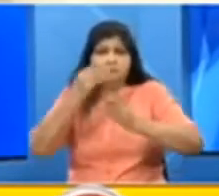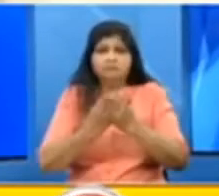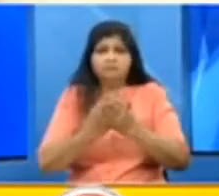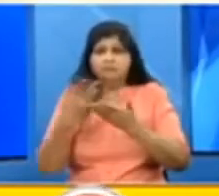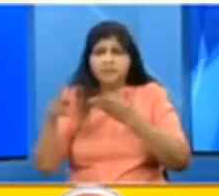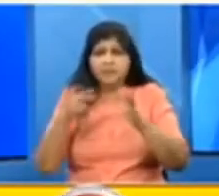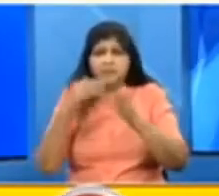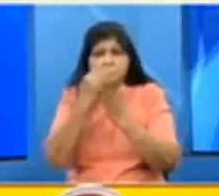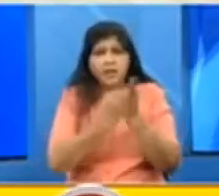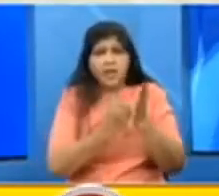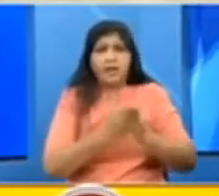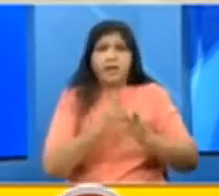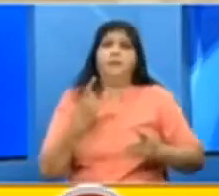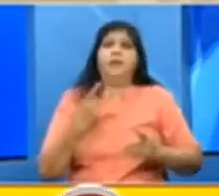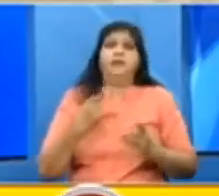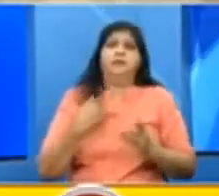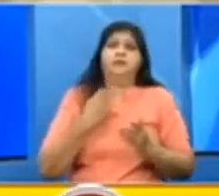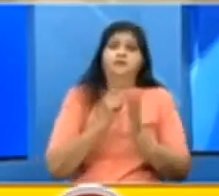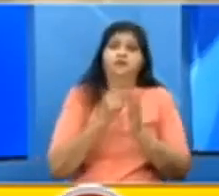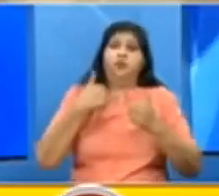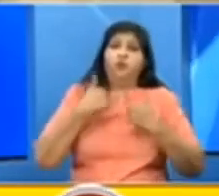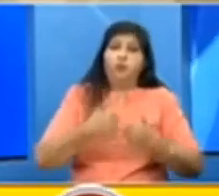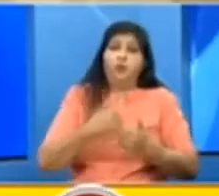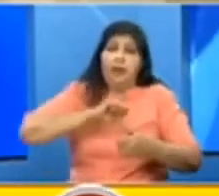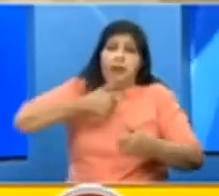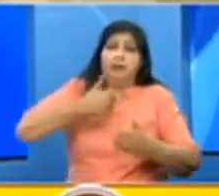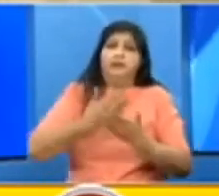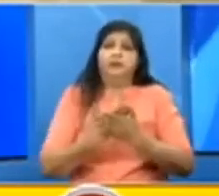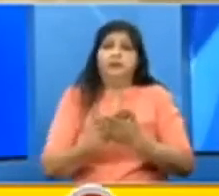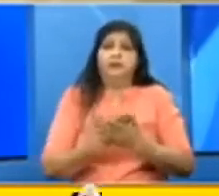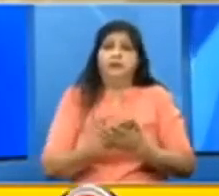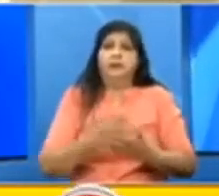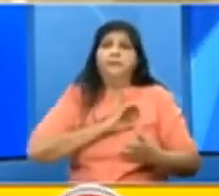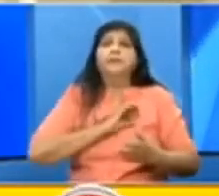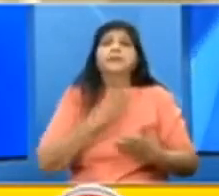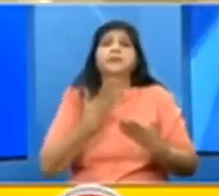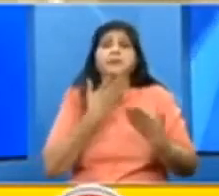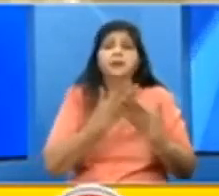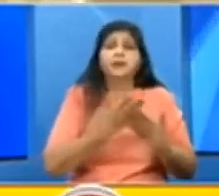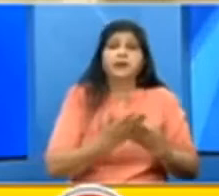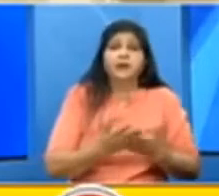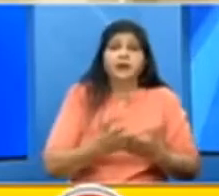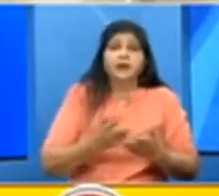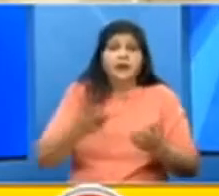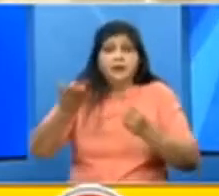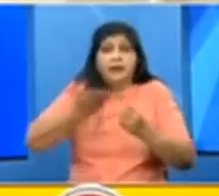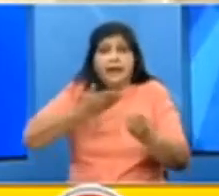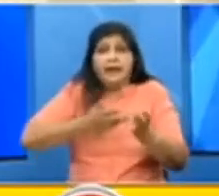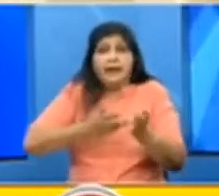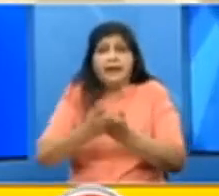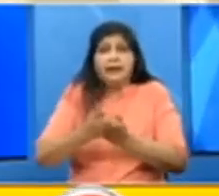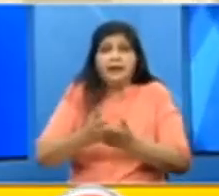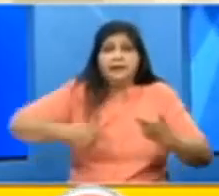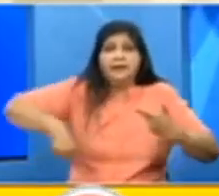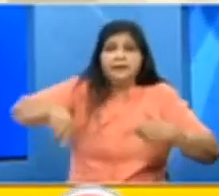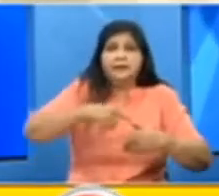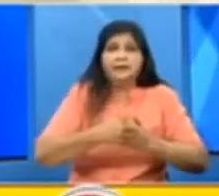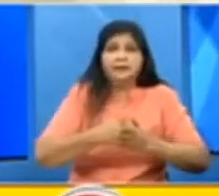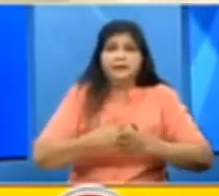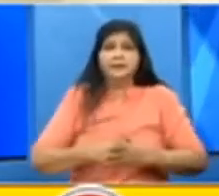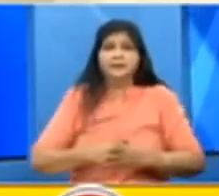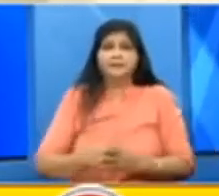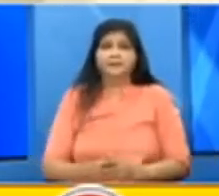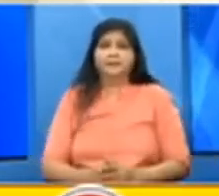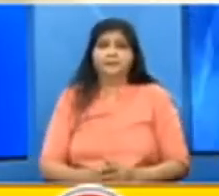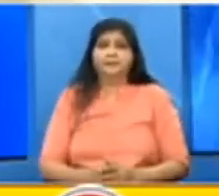Vinayak, I would like to know your hobbies. First of all, badminton, Mm-hmm. and then reading. Mm-hmm. So are you